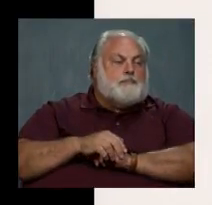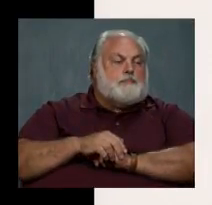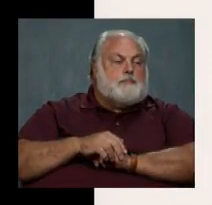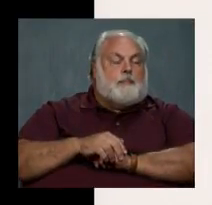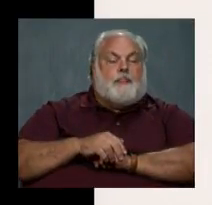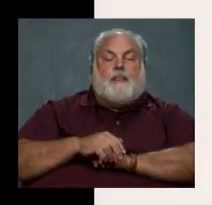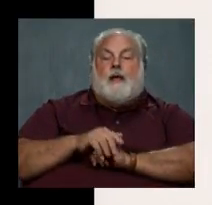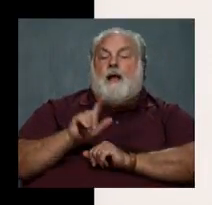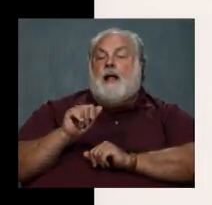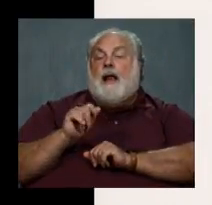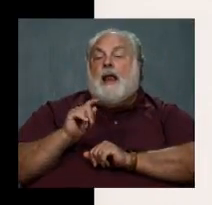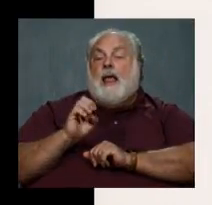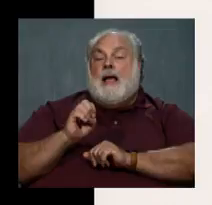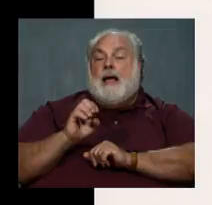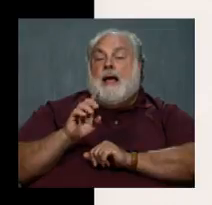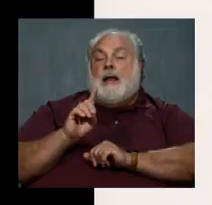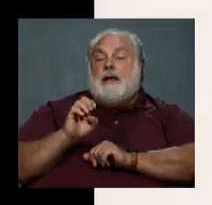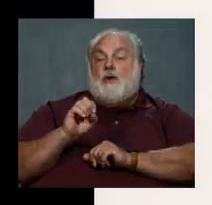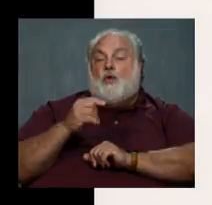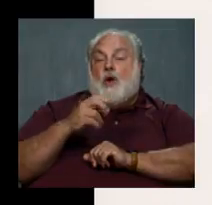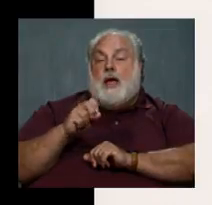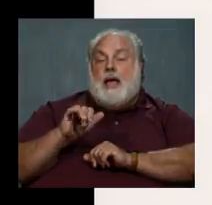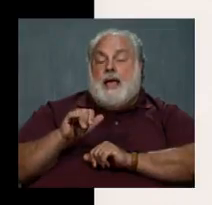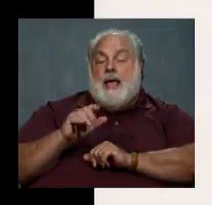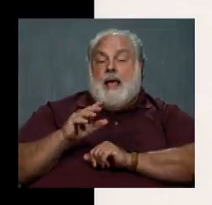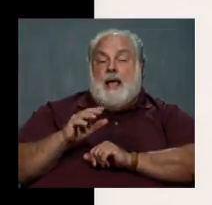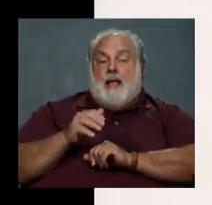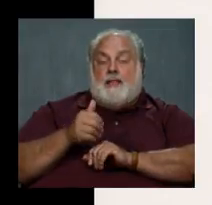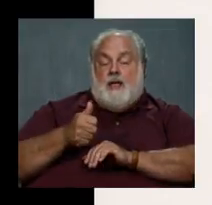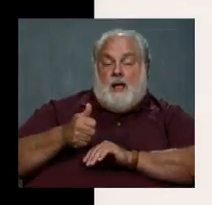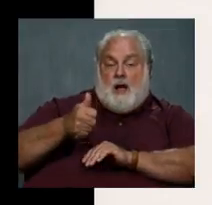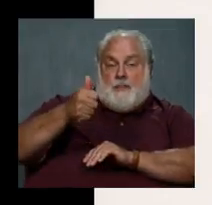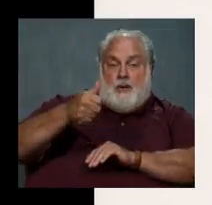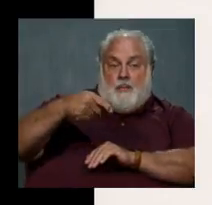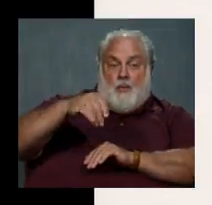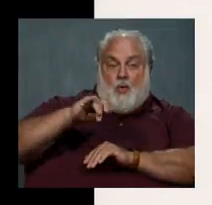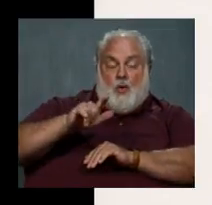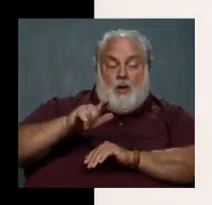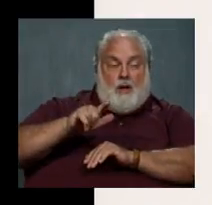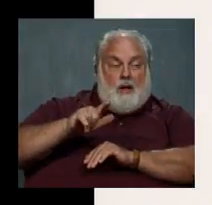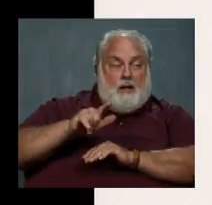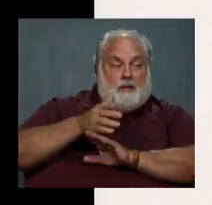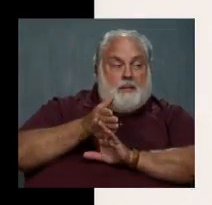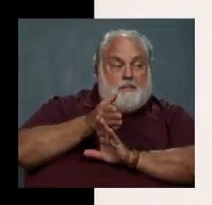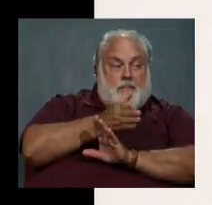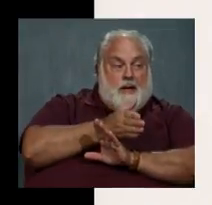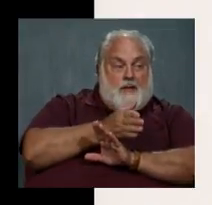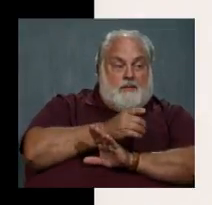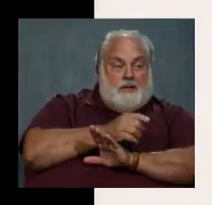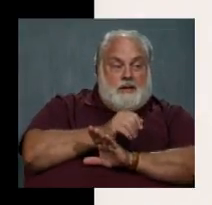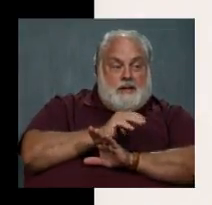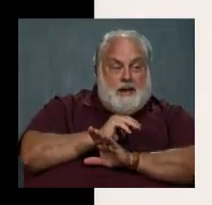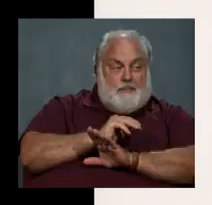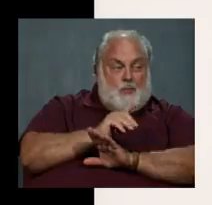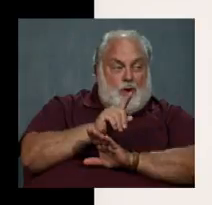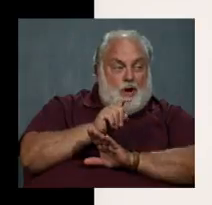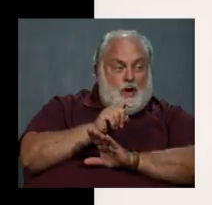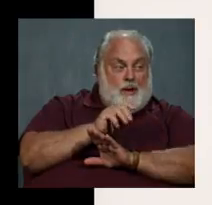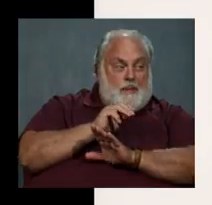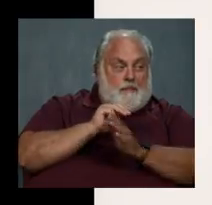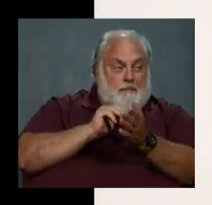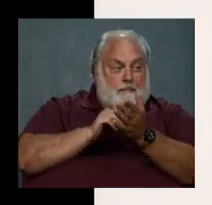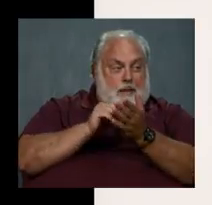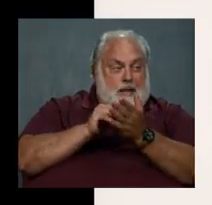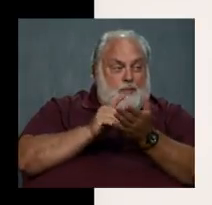Lake DeGray upper pool is the water above the dam. You see it says 120 million gallons per day for water supply, and that's what